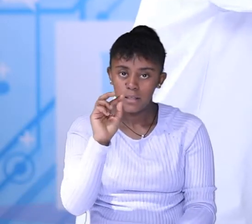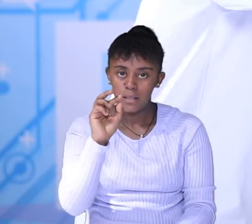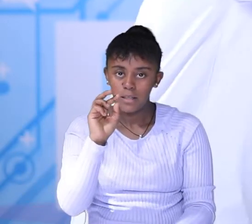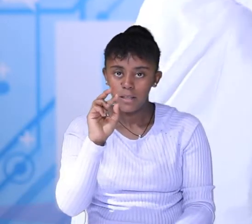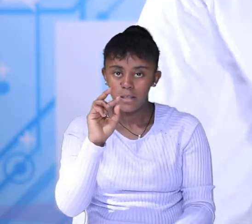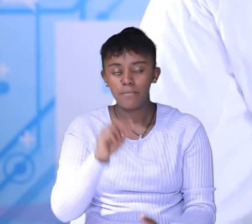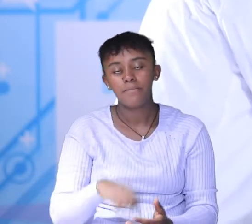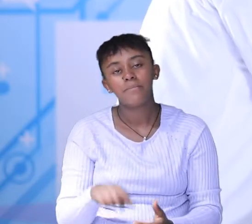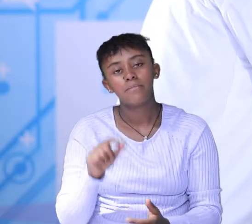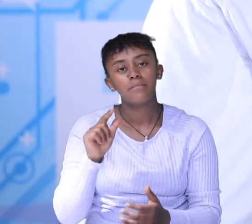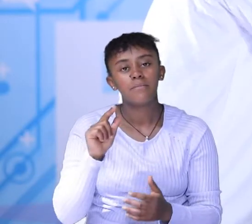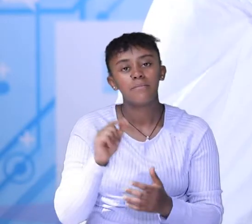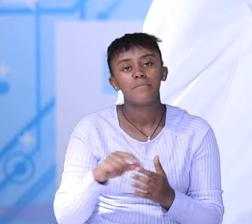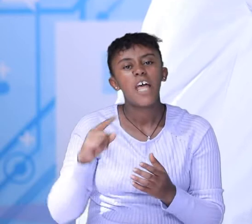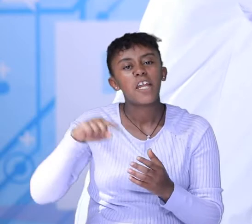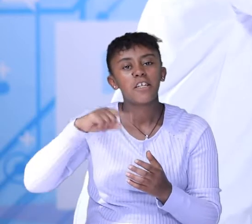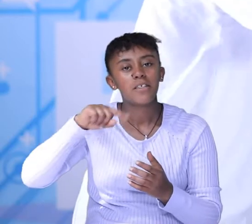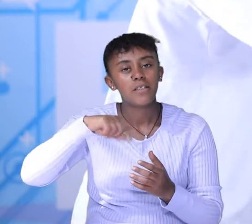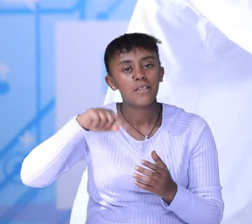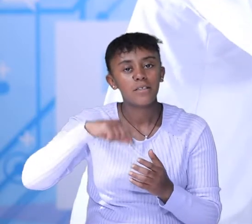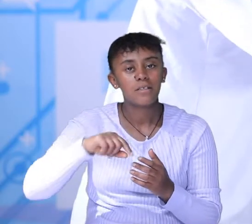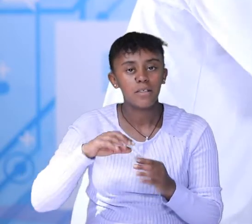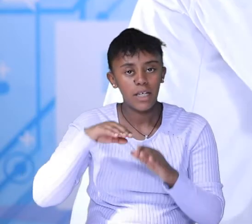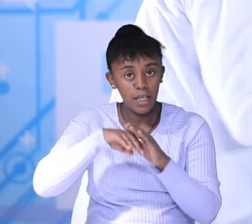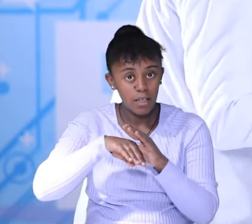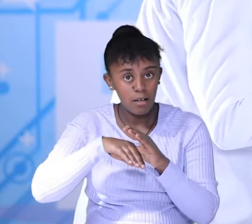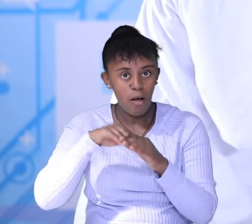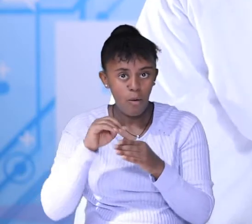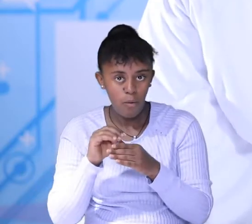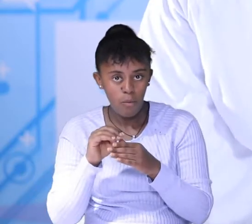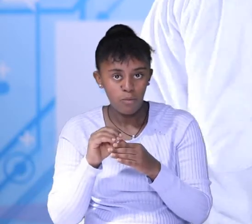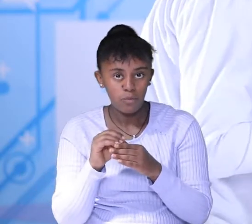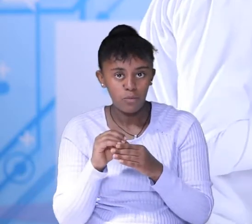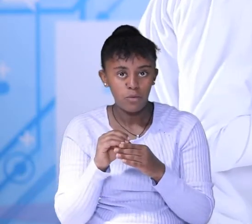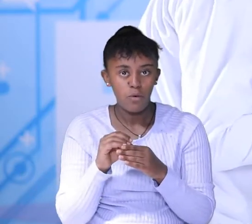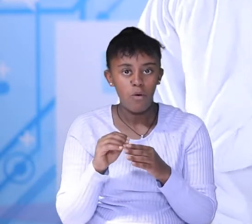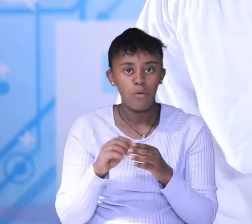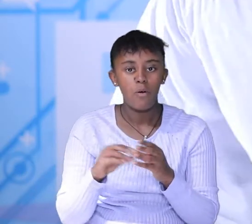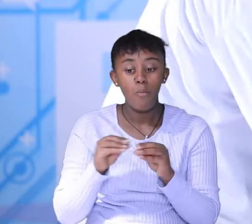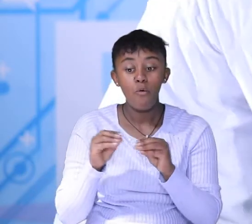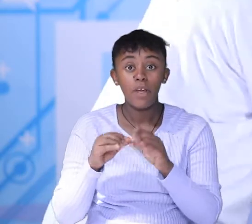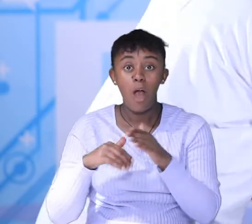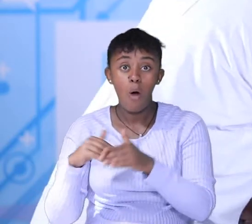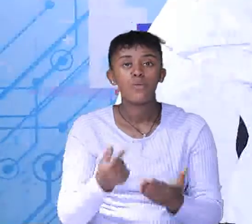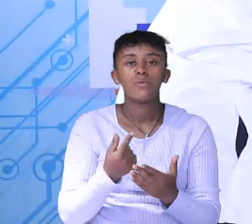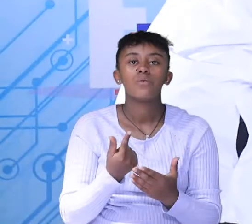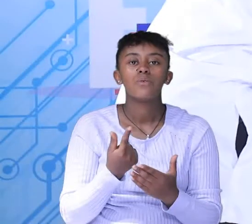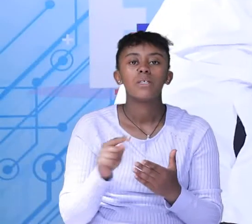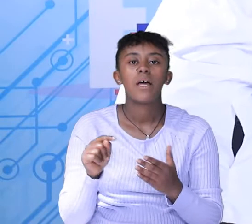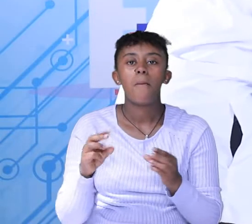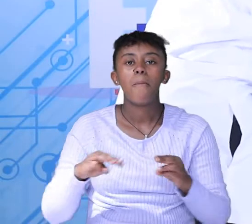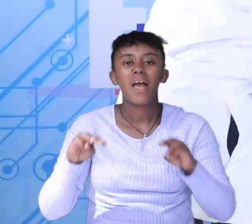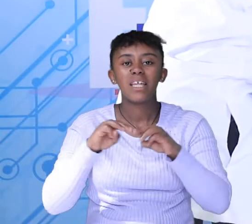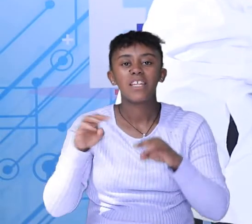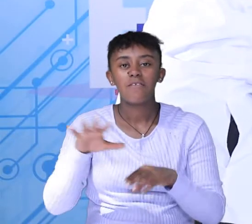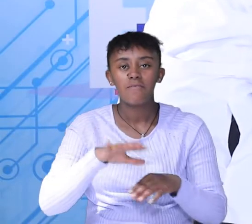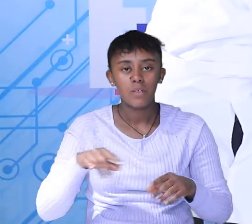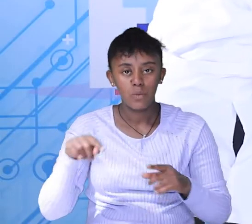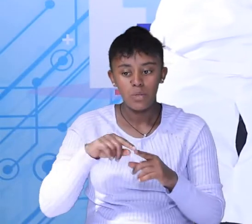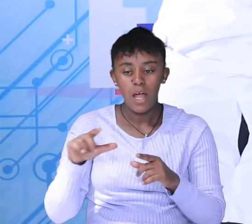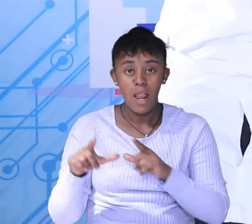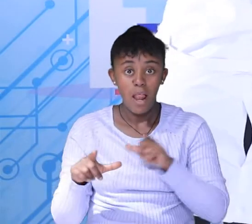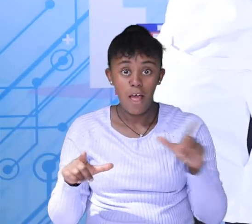term, which is the product of electric current I and area is known to be magnetic dipole moment, or it's